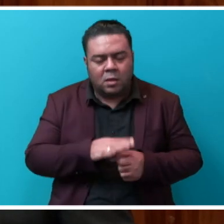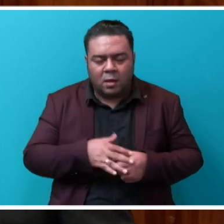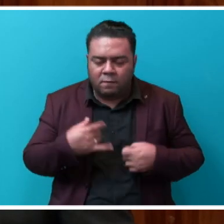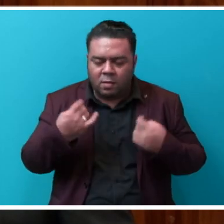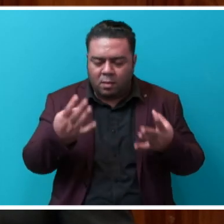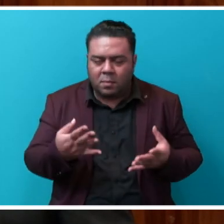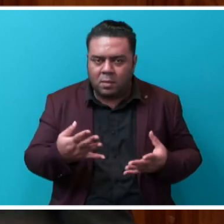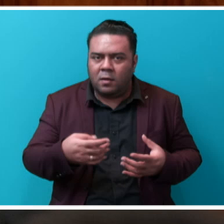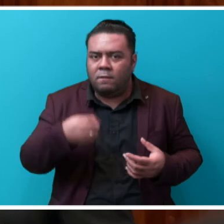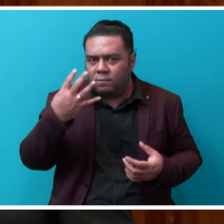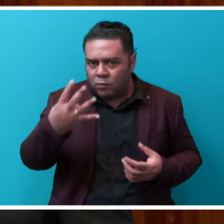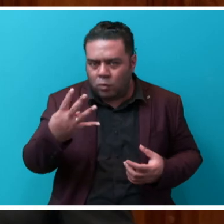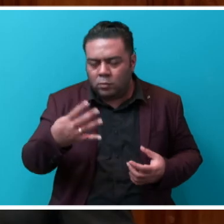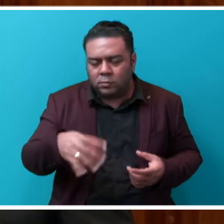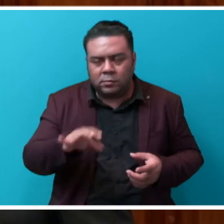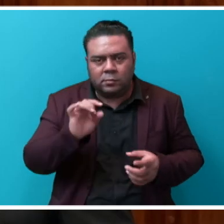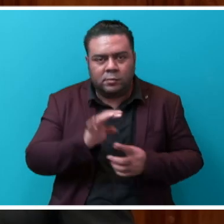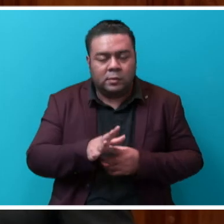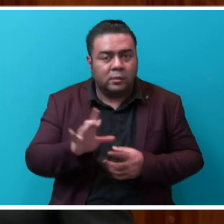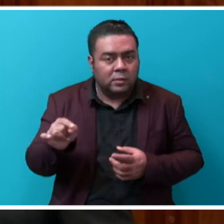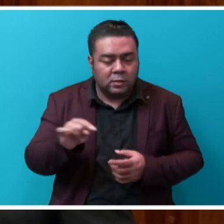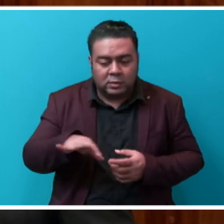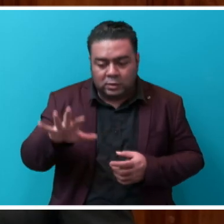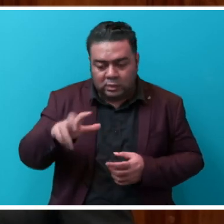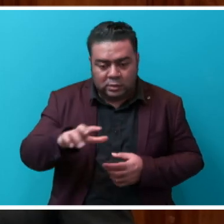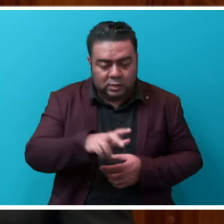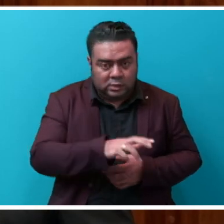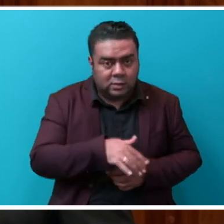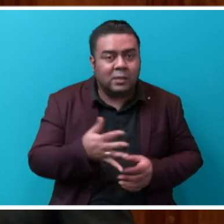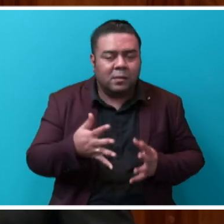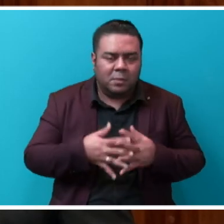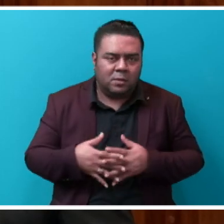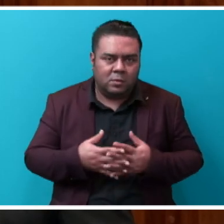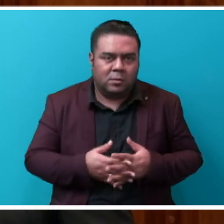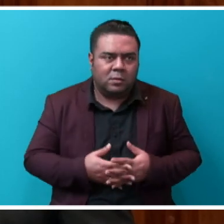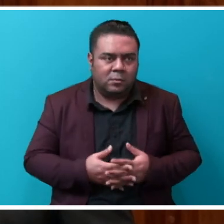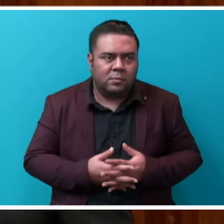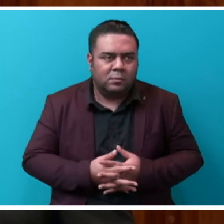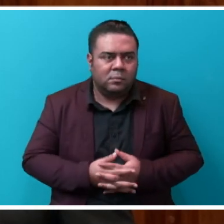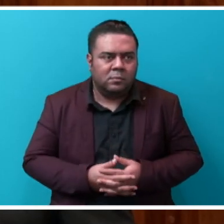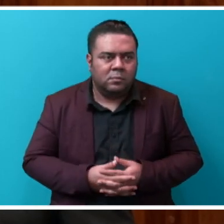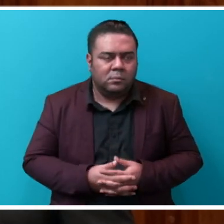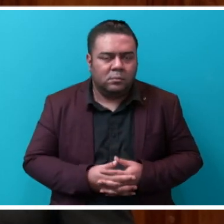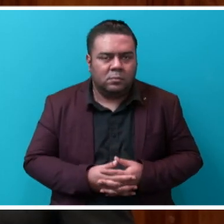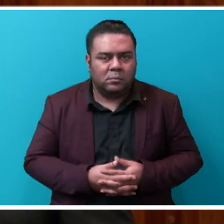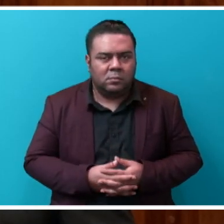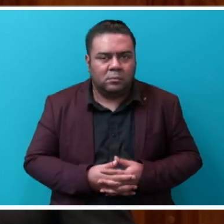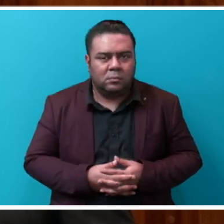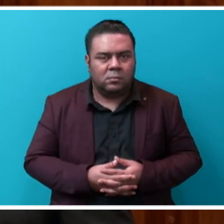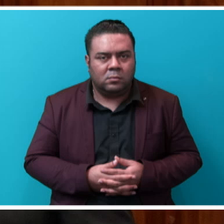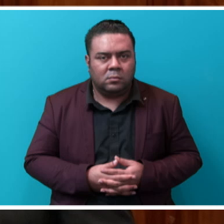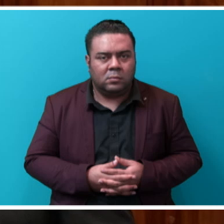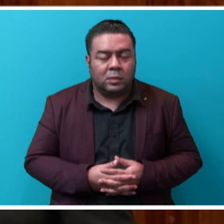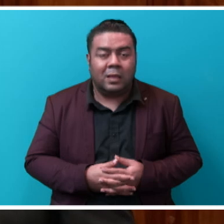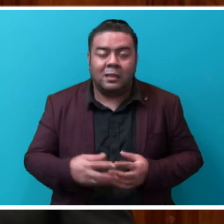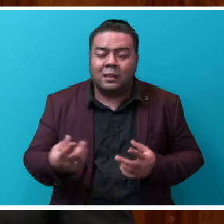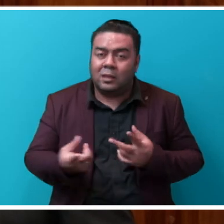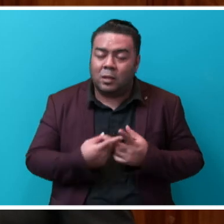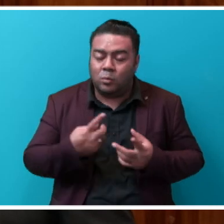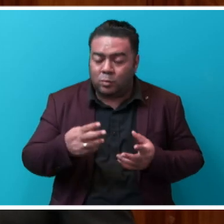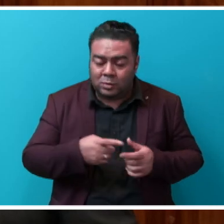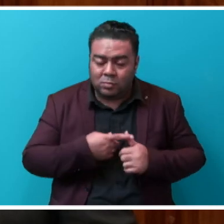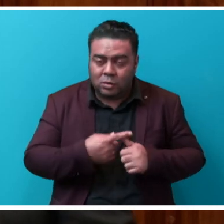key cities, namely Seattle, San Francisco, Sacramento, and Santa Rosa. The response from our